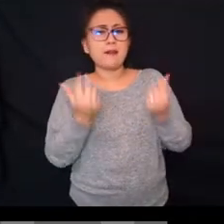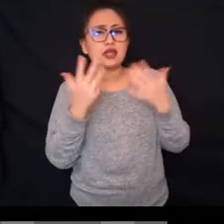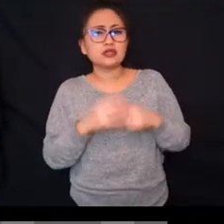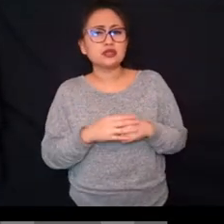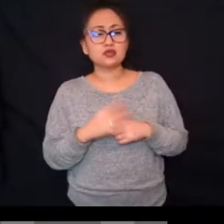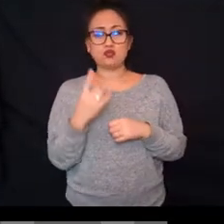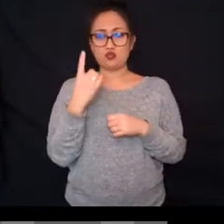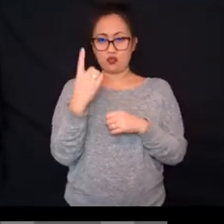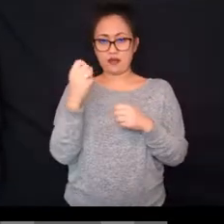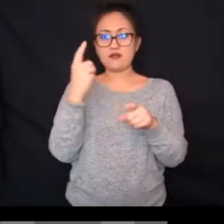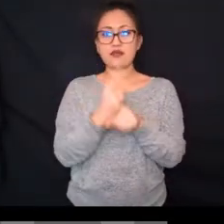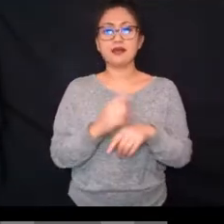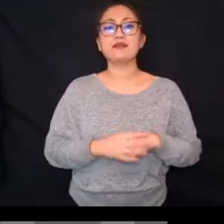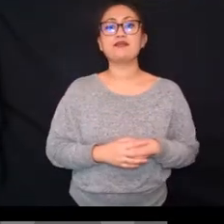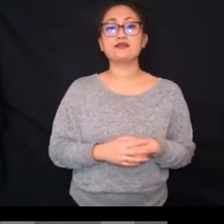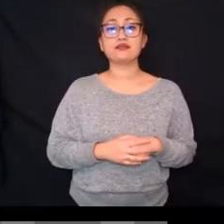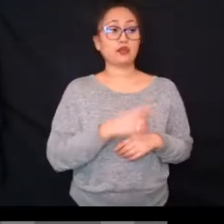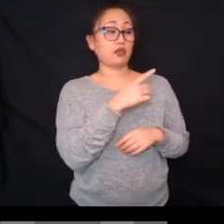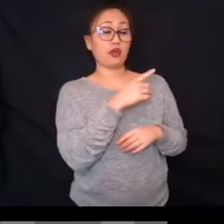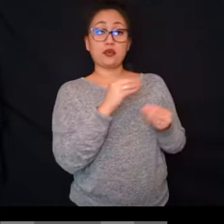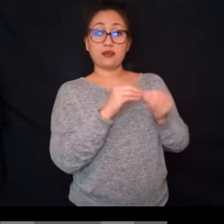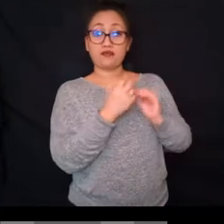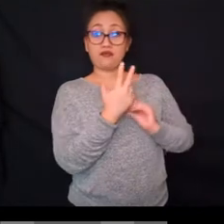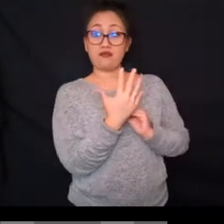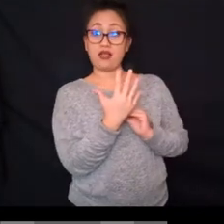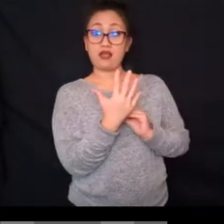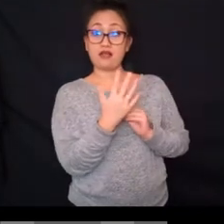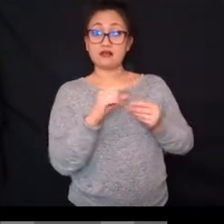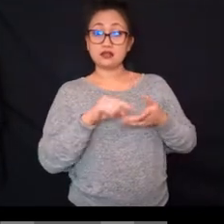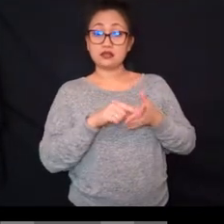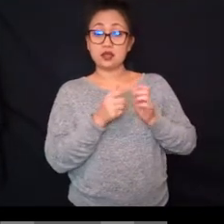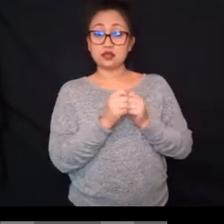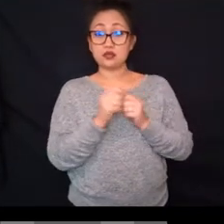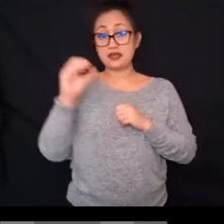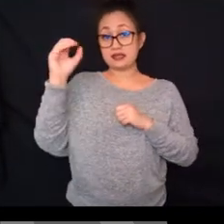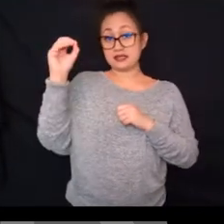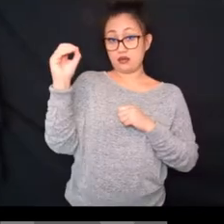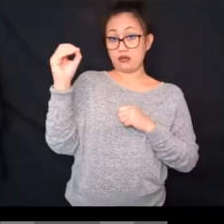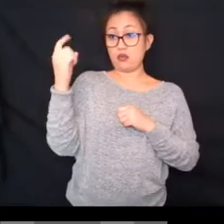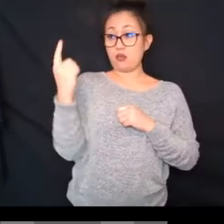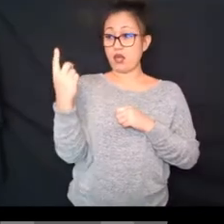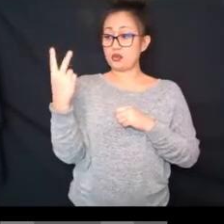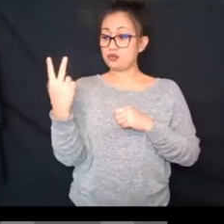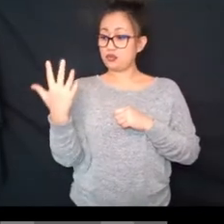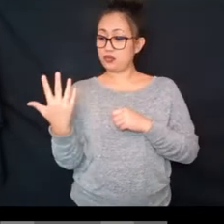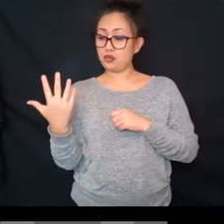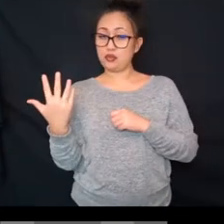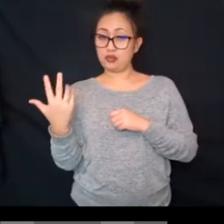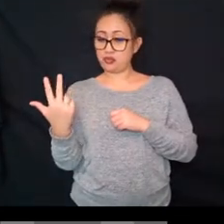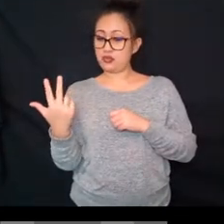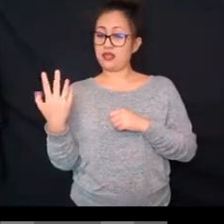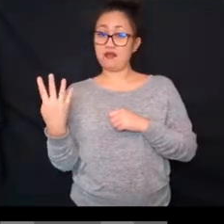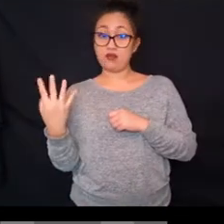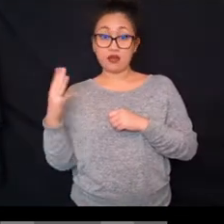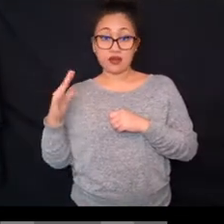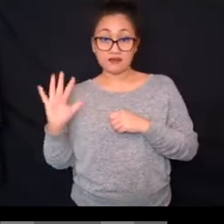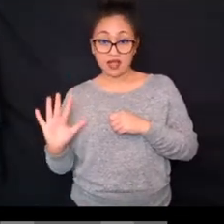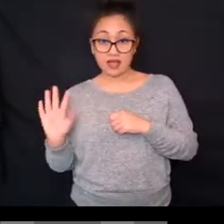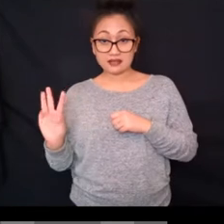0, 1, 2, 3, 4, 5. And what did this one